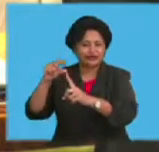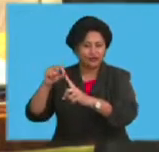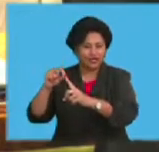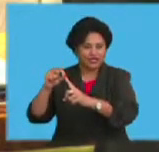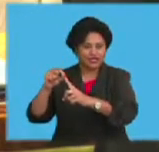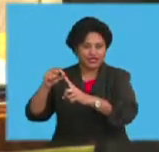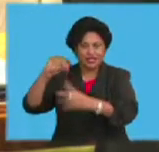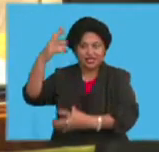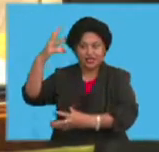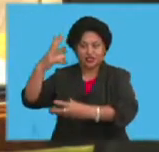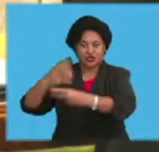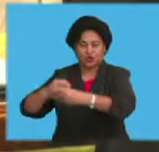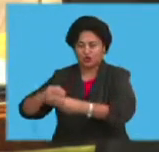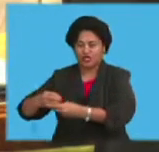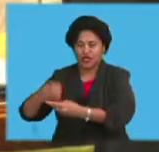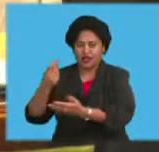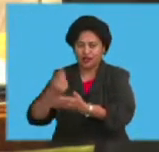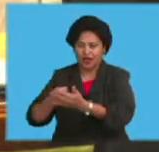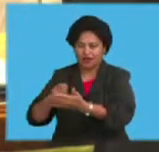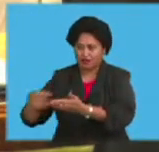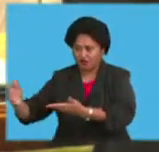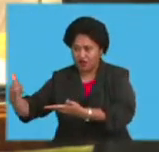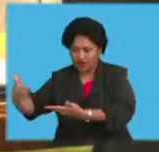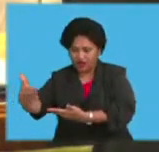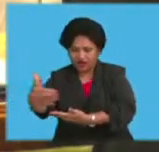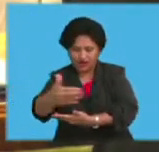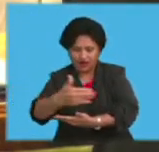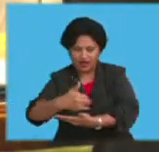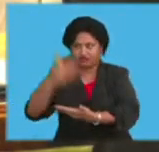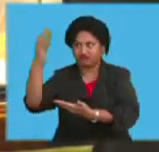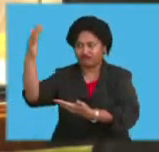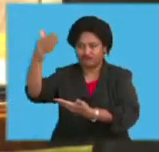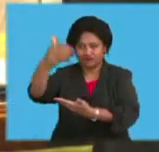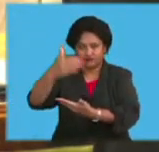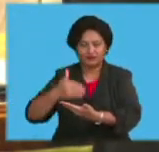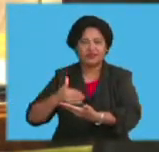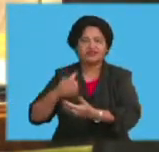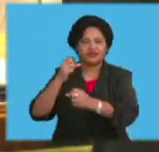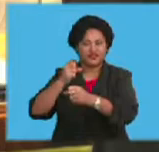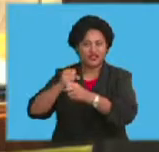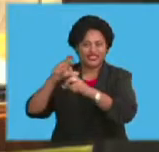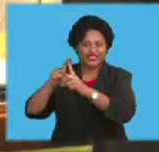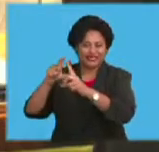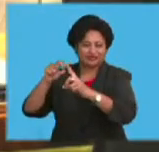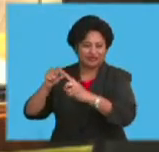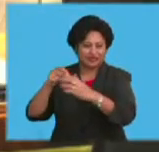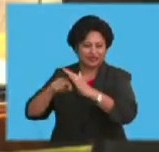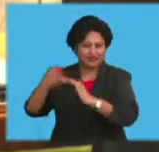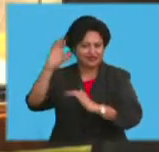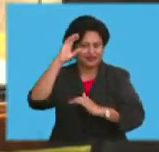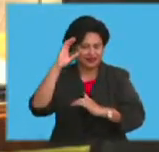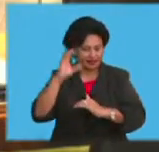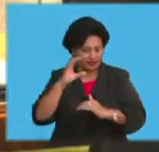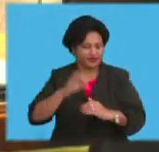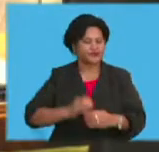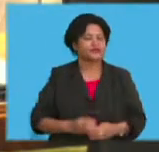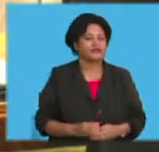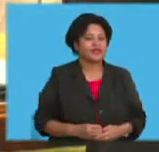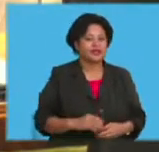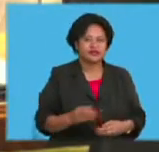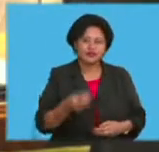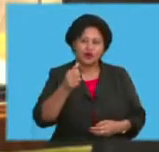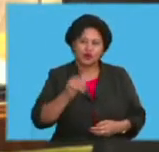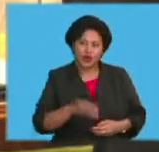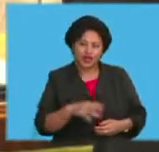12%. And the majority of the MSMEs are concentrated in the sectors, primary retail sectors and service sectors. There are already